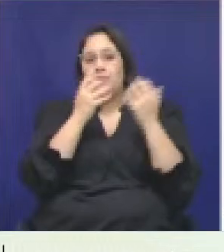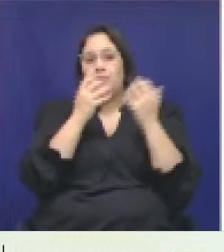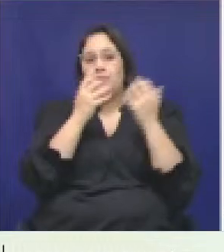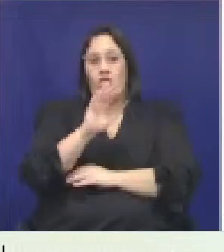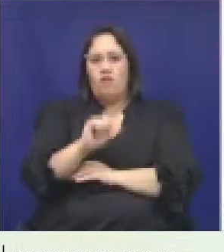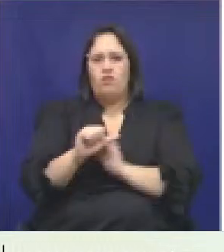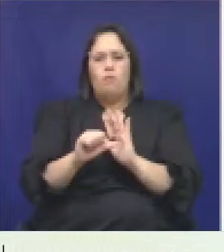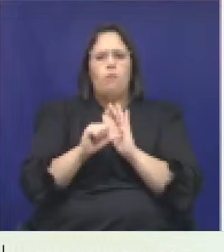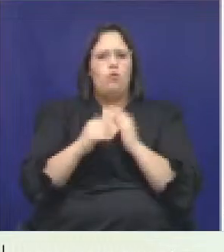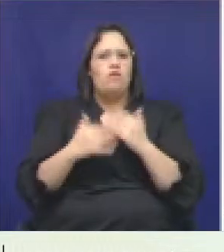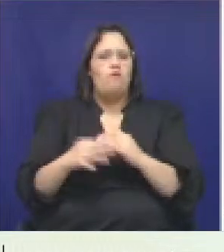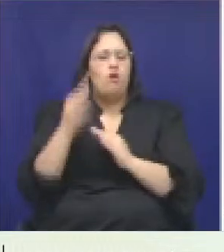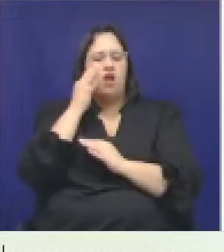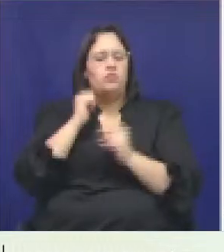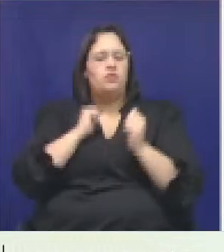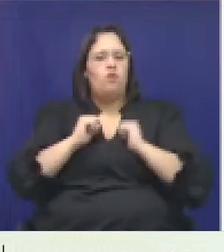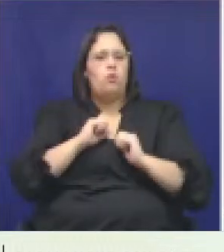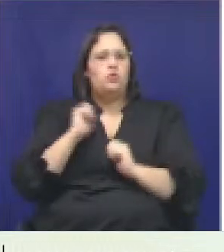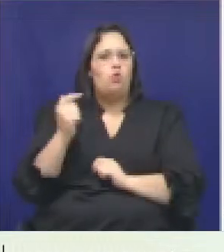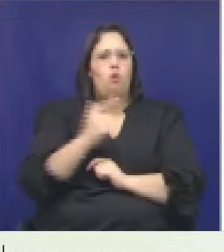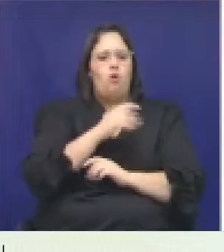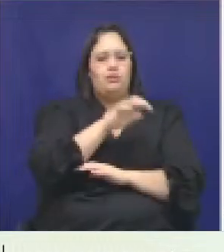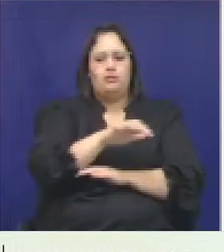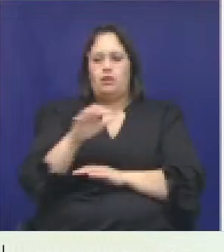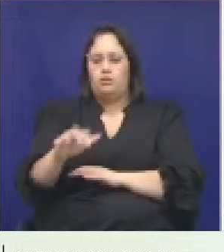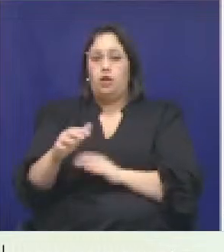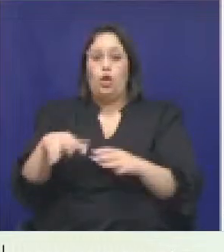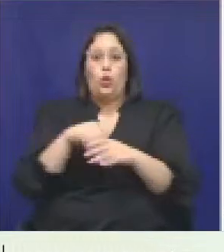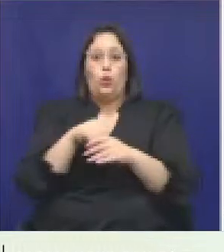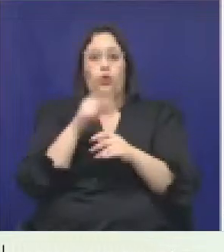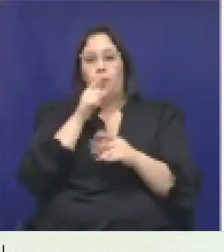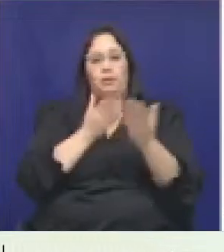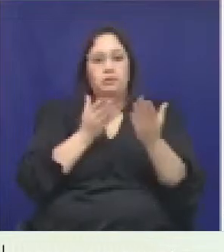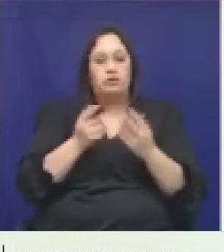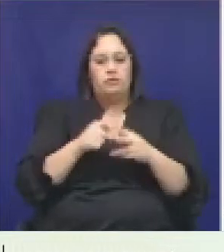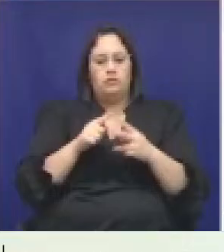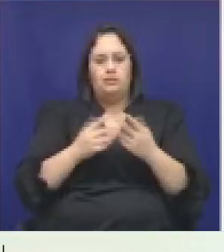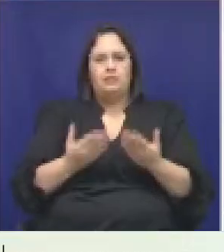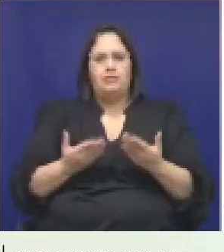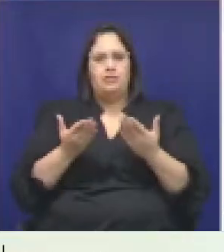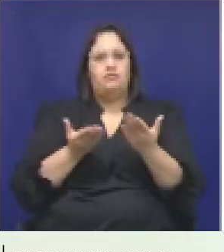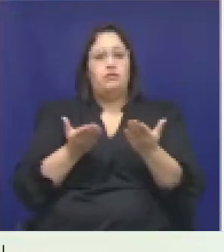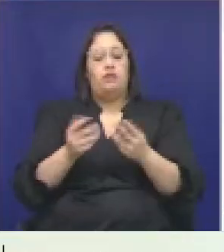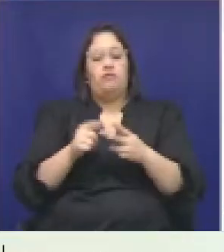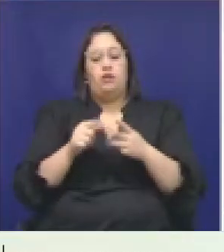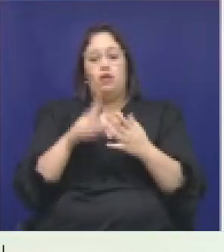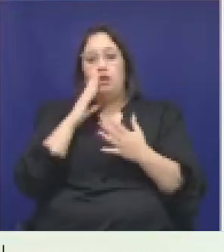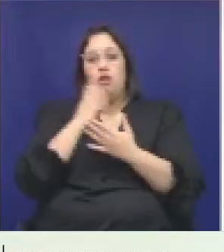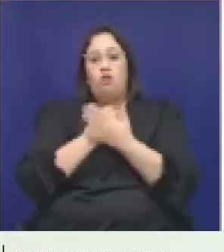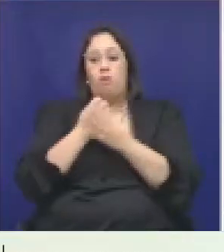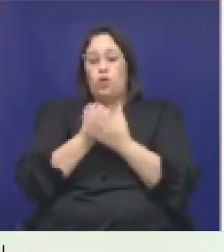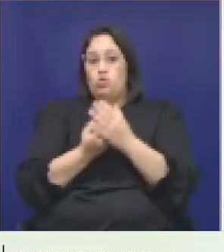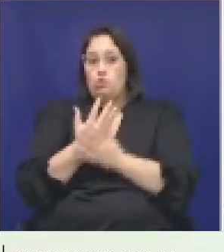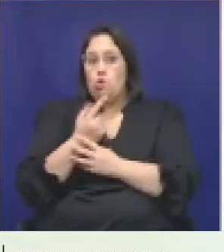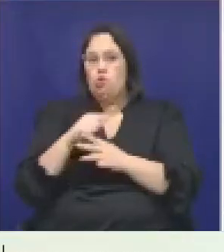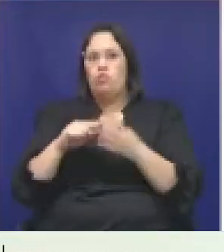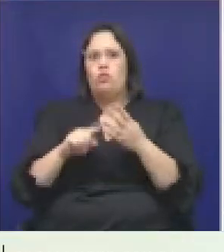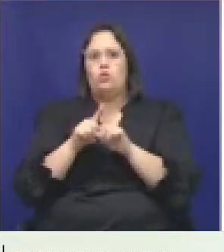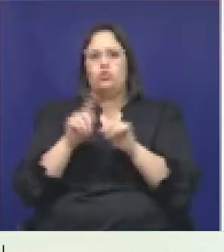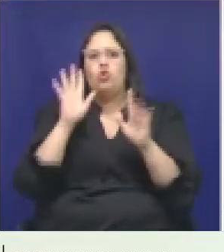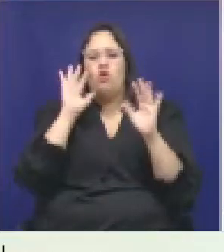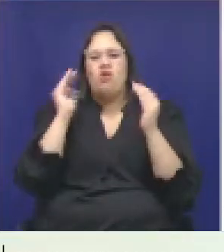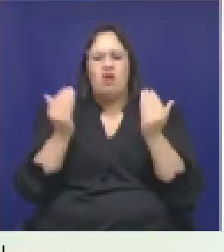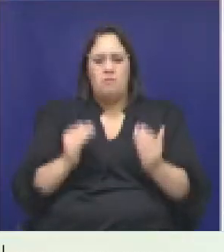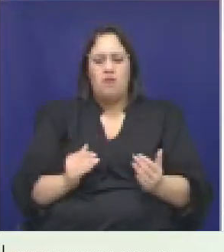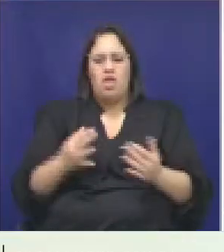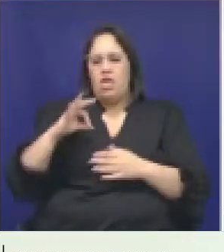government performance across all sectors, including public services, service delivery, economic growth, as well as comparisons